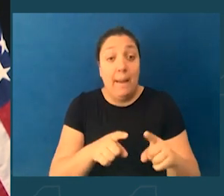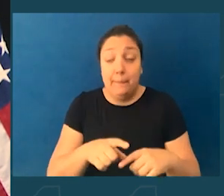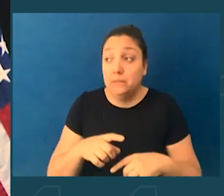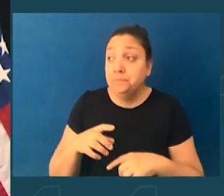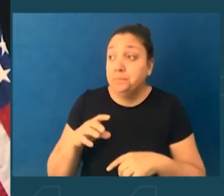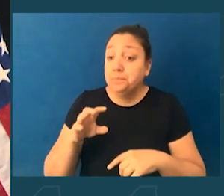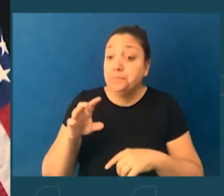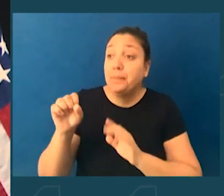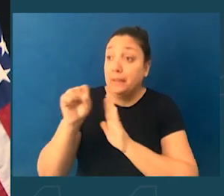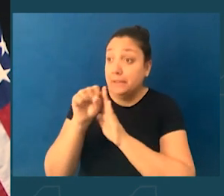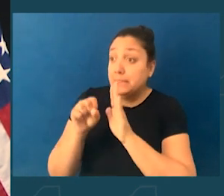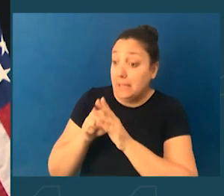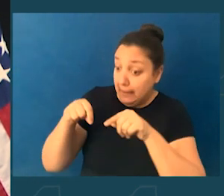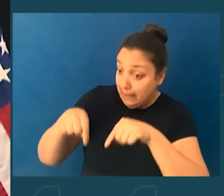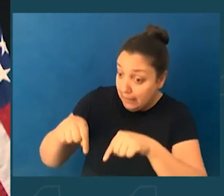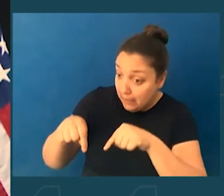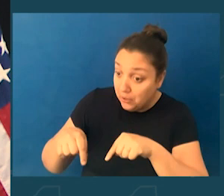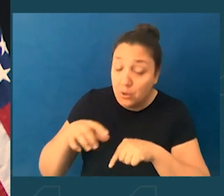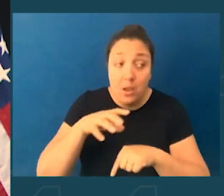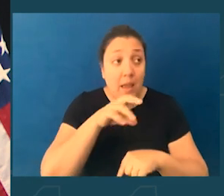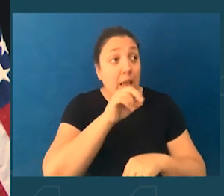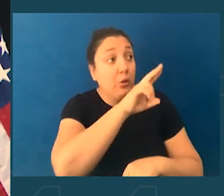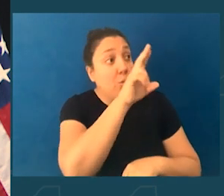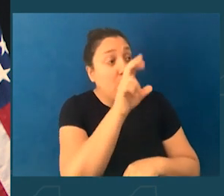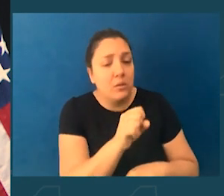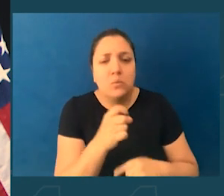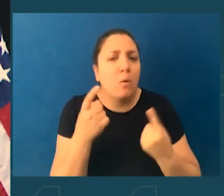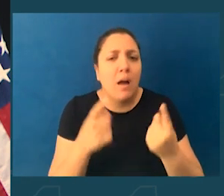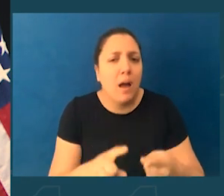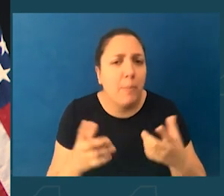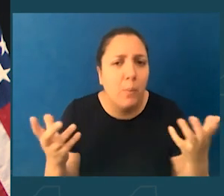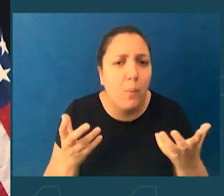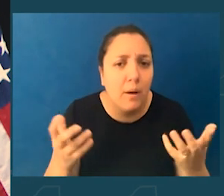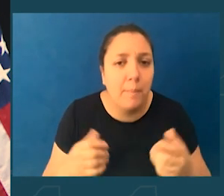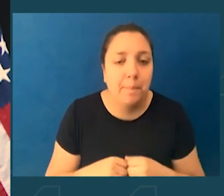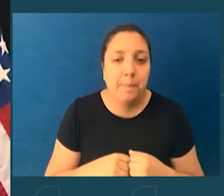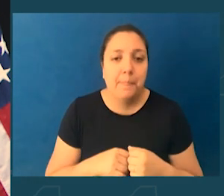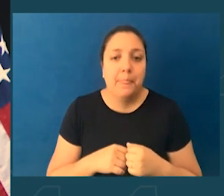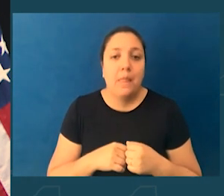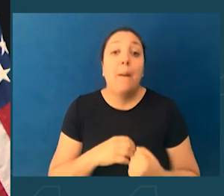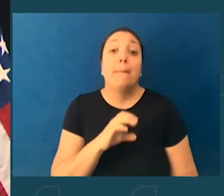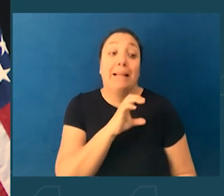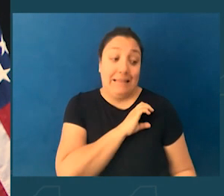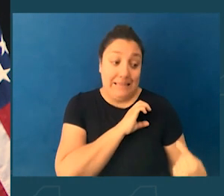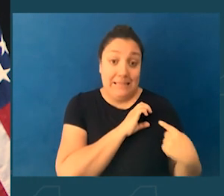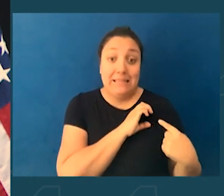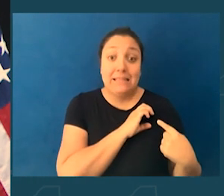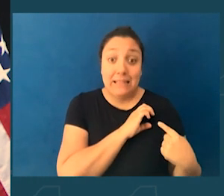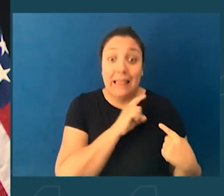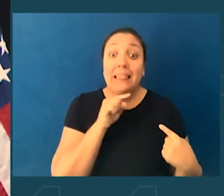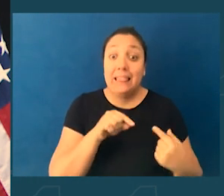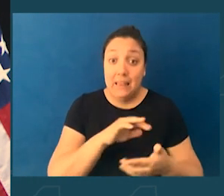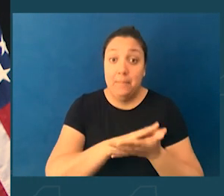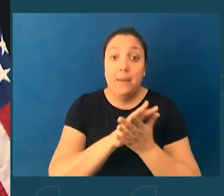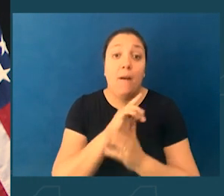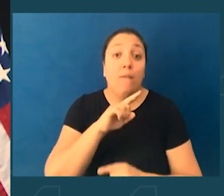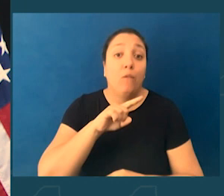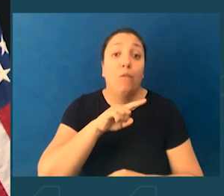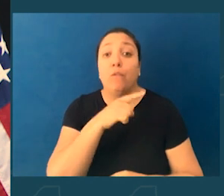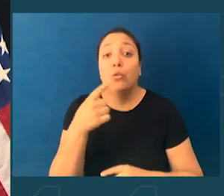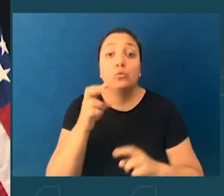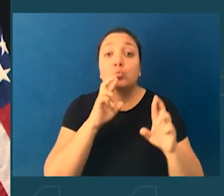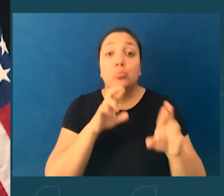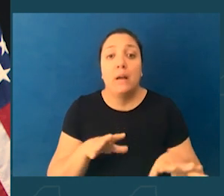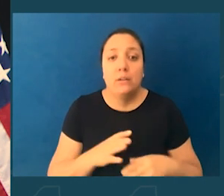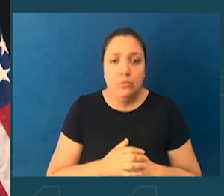country, the police officer becomes the first responder because people don't know what to